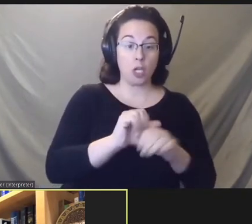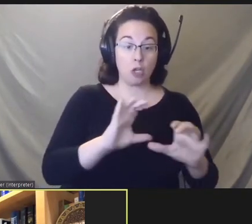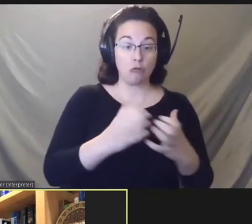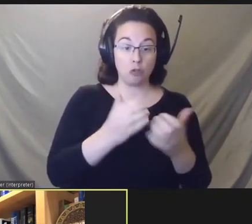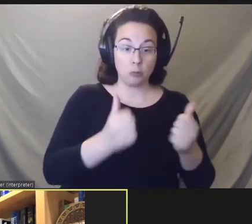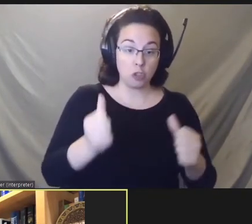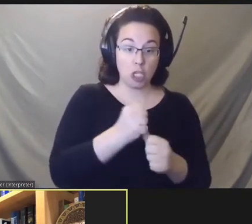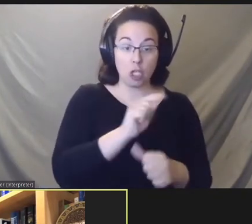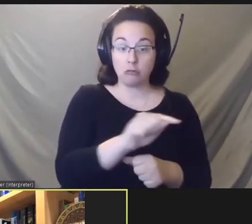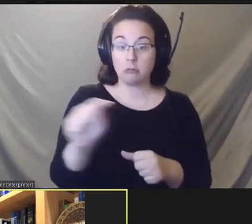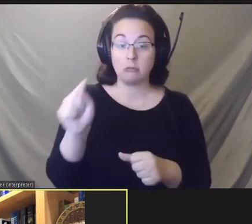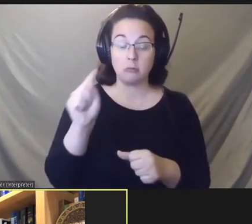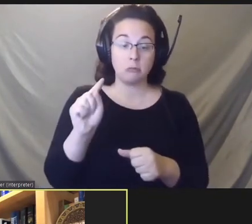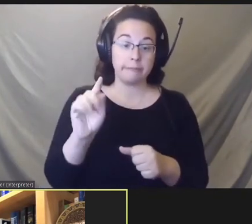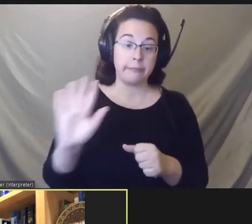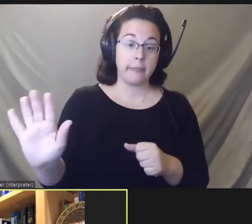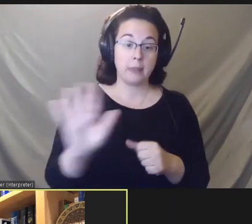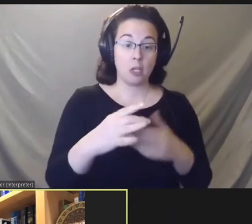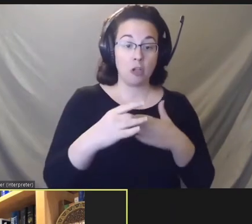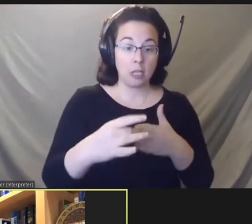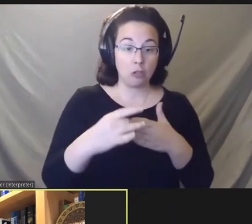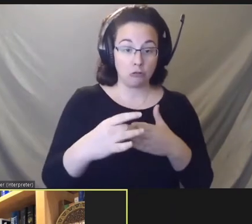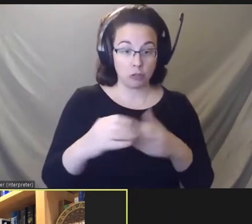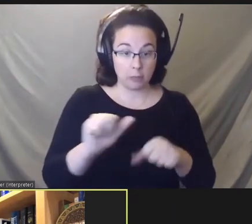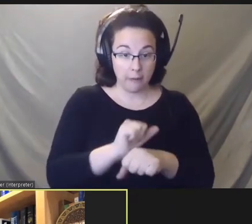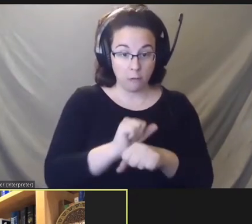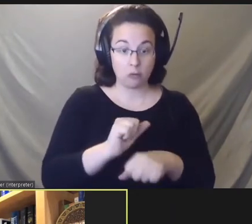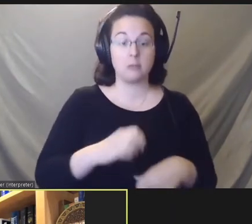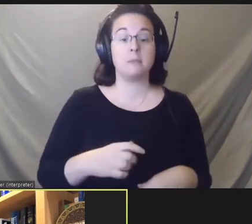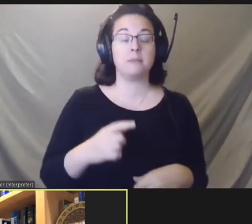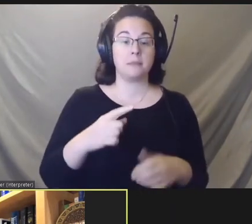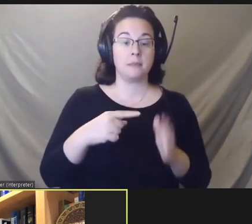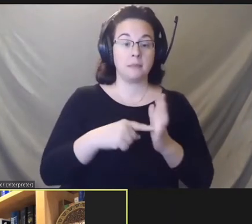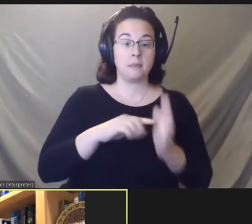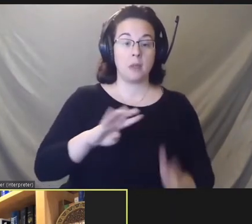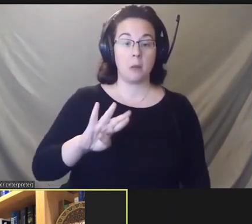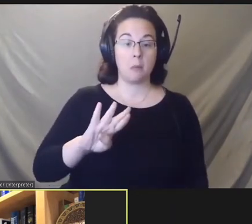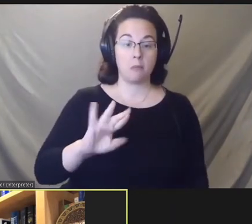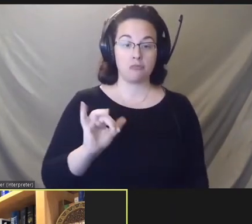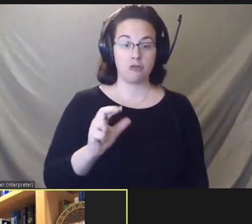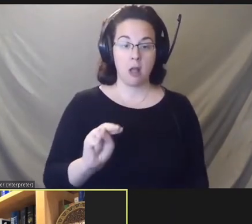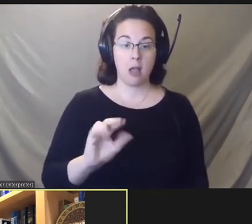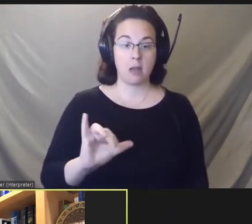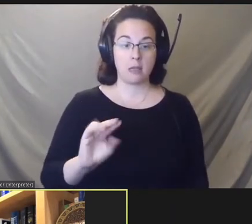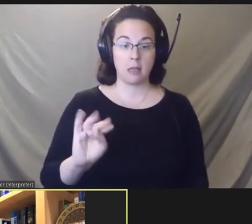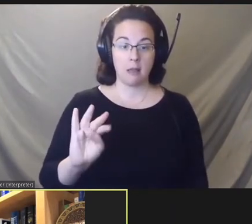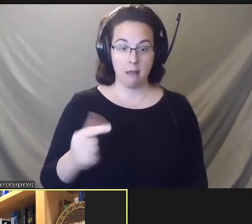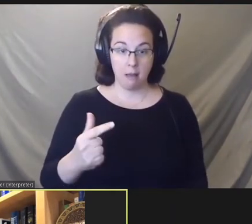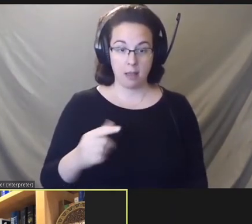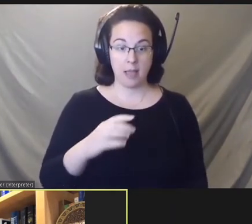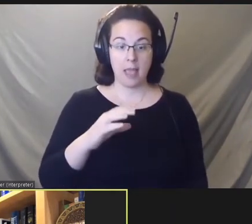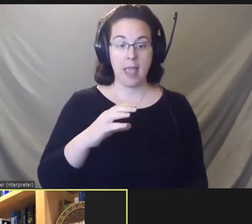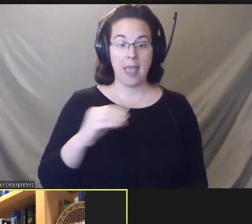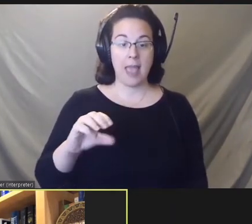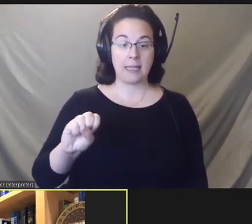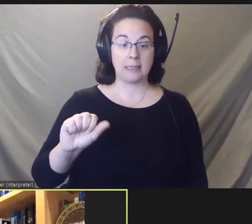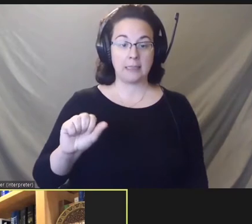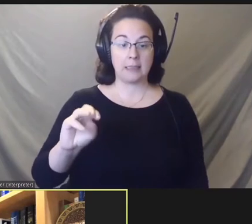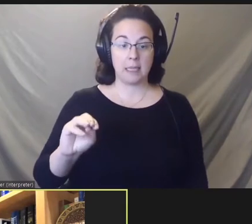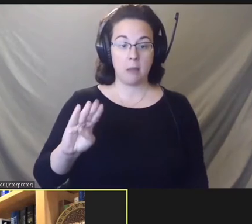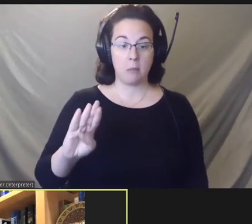all of their leadership efforts. For example, the co-chairs Brian Young and Kansas's own Sam Brinton of the